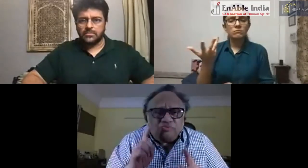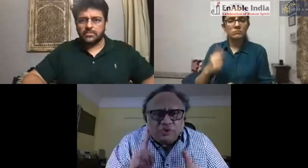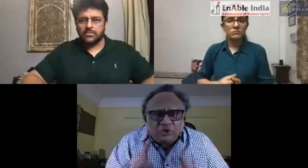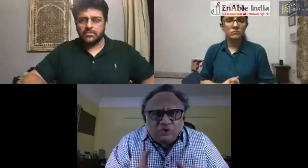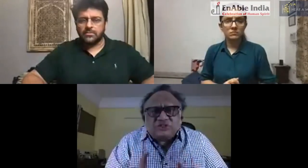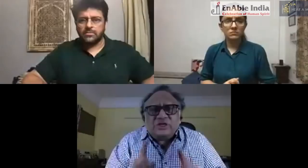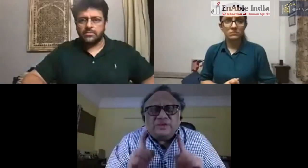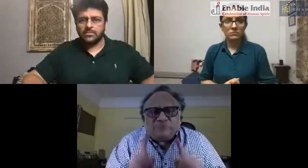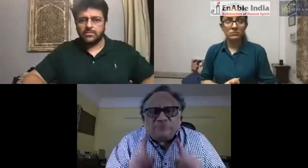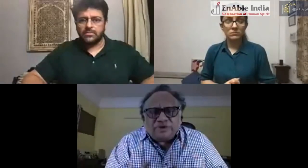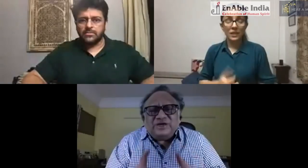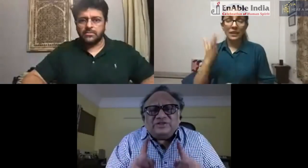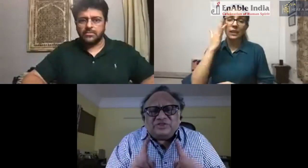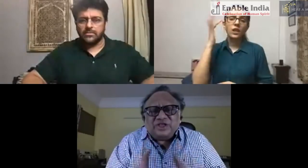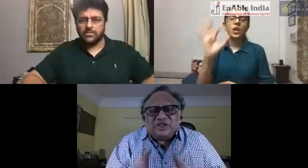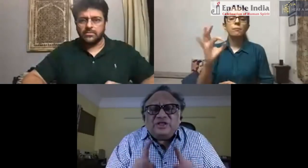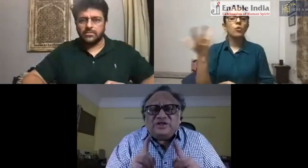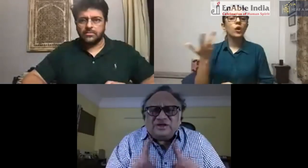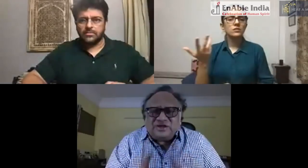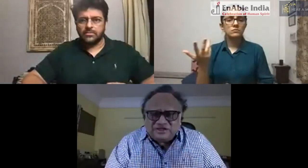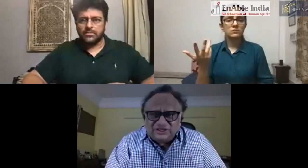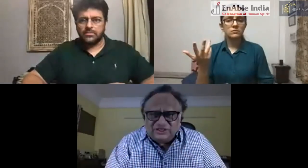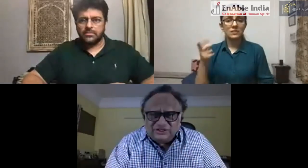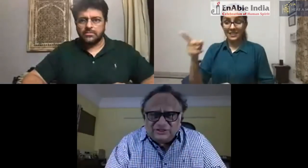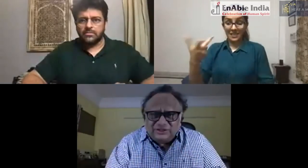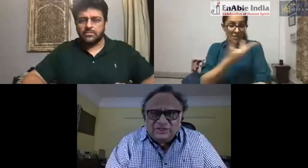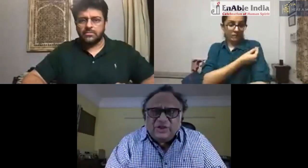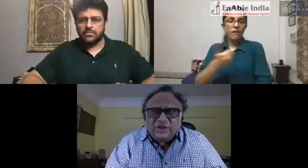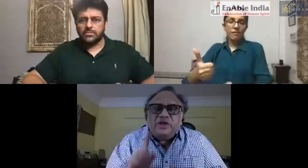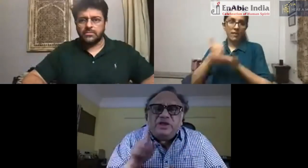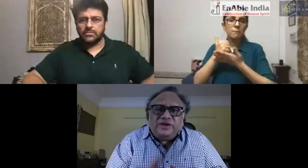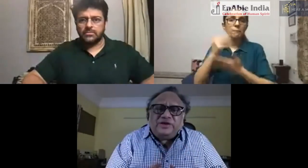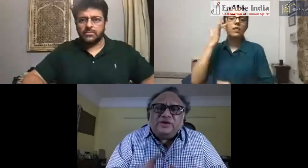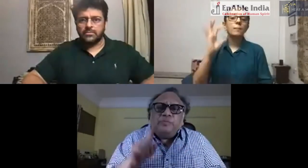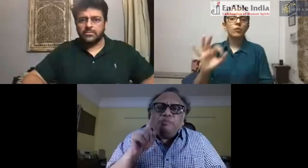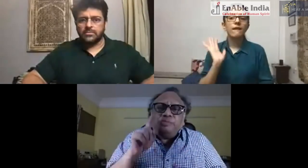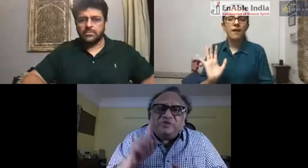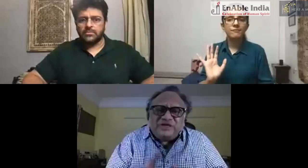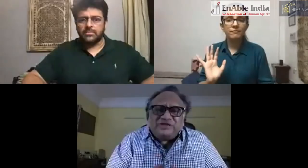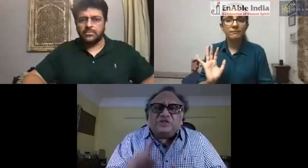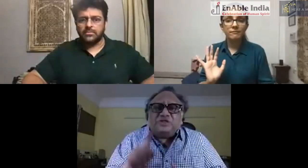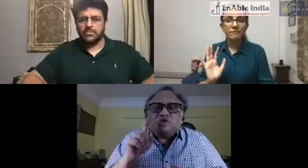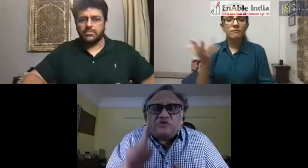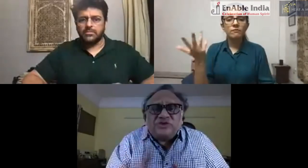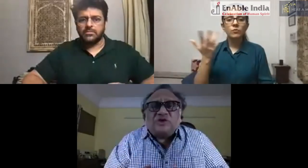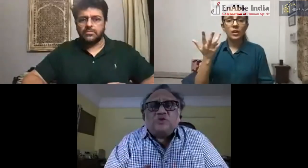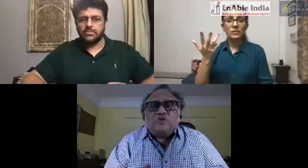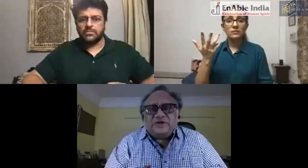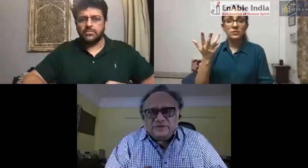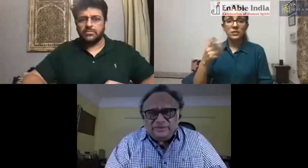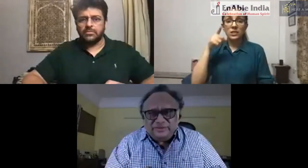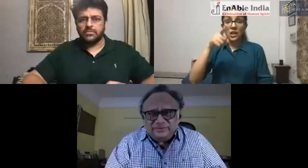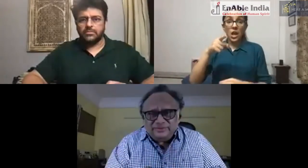the most important thing it does is it prevents severe